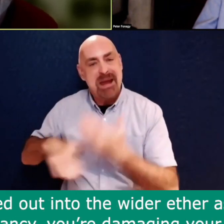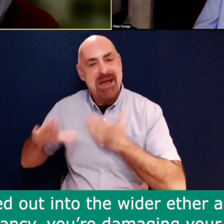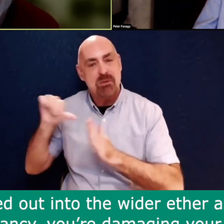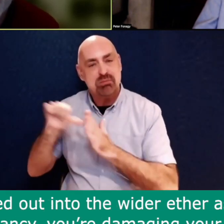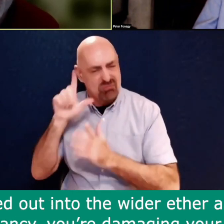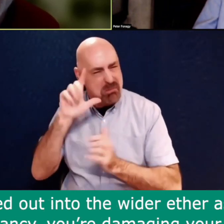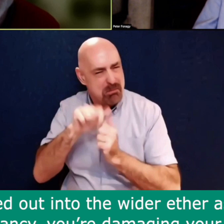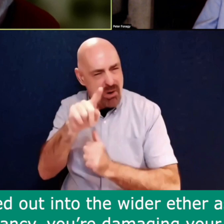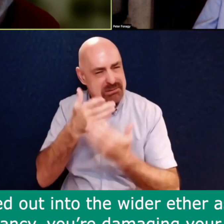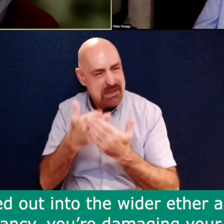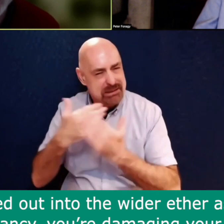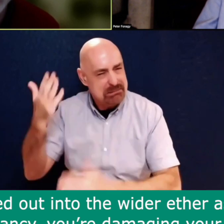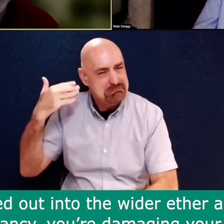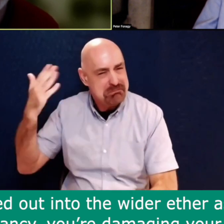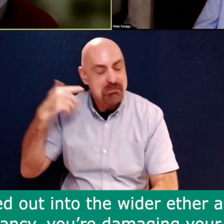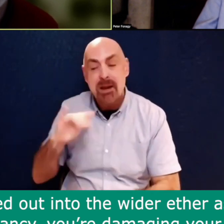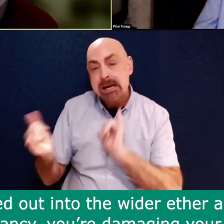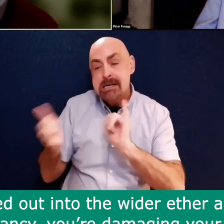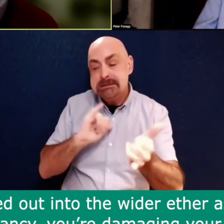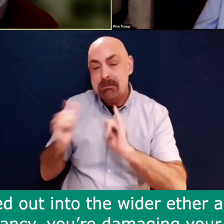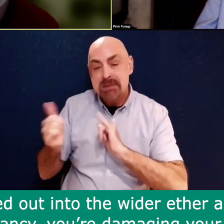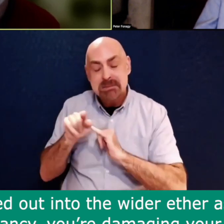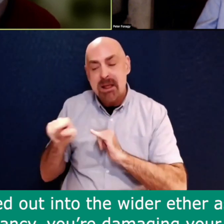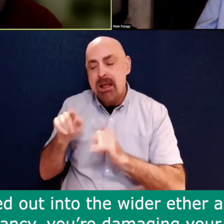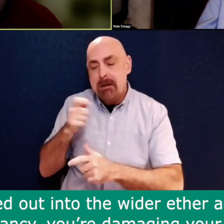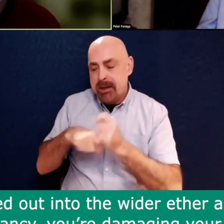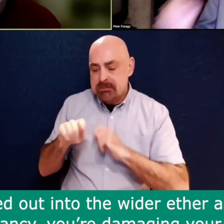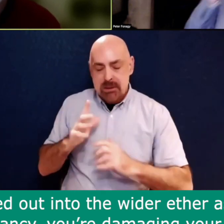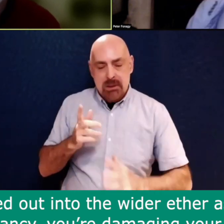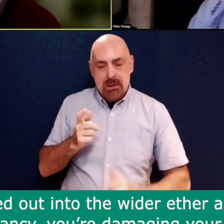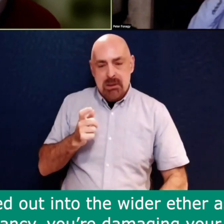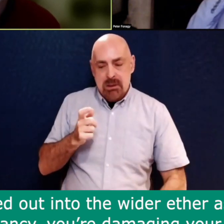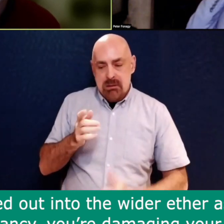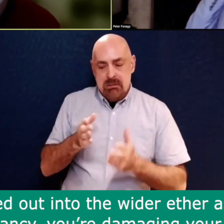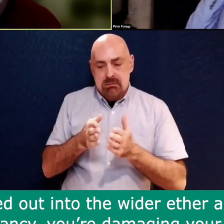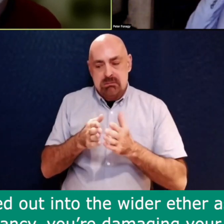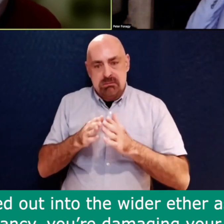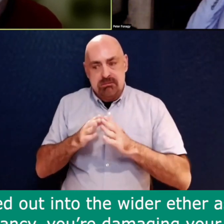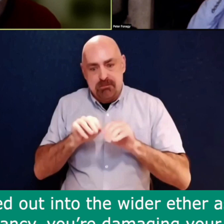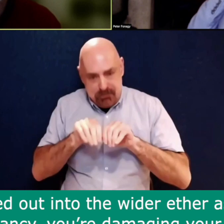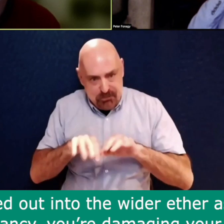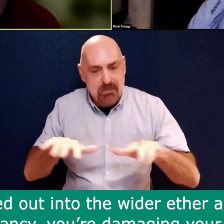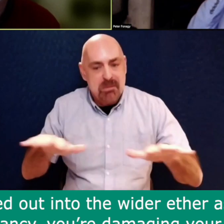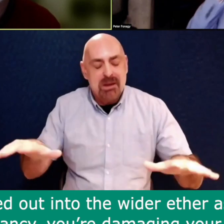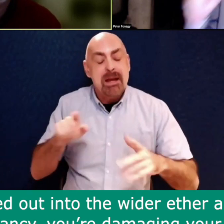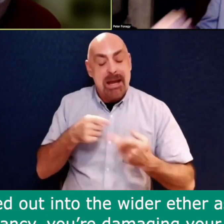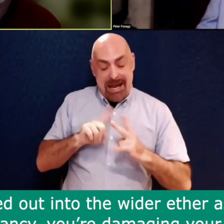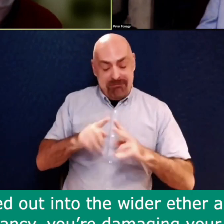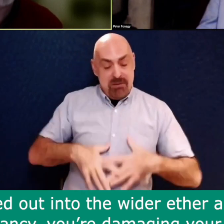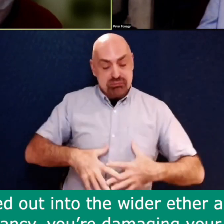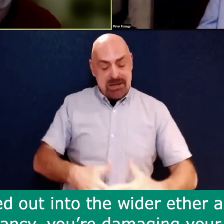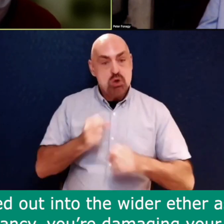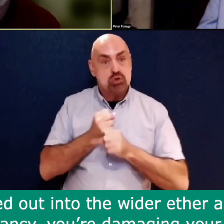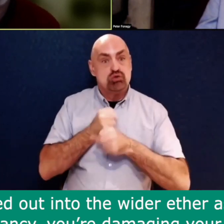well. Sometimes that leaked out into the kind of wider ether as if you're stressed in pregnancy,